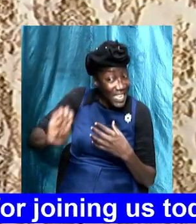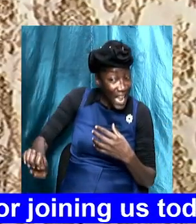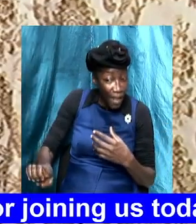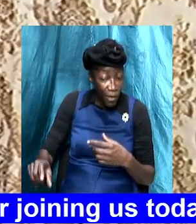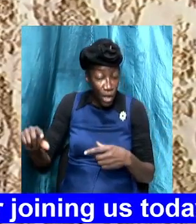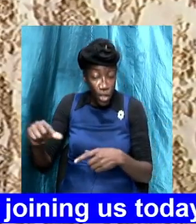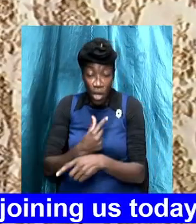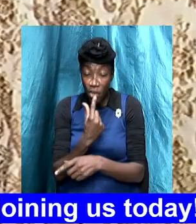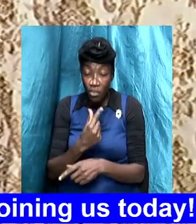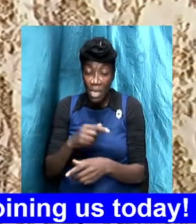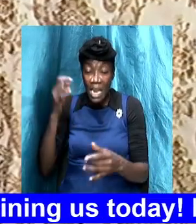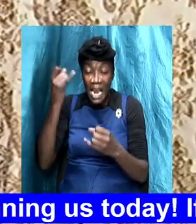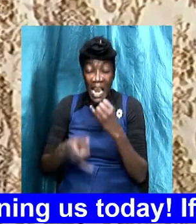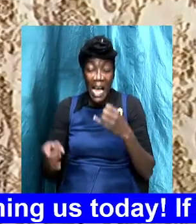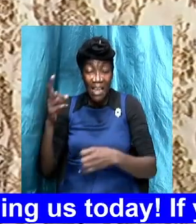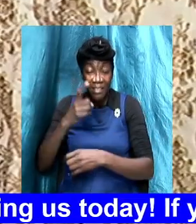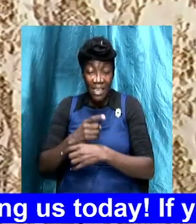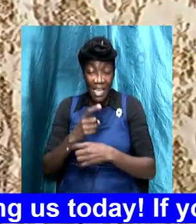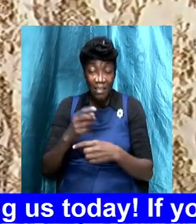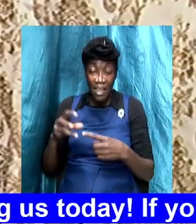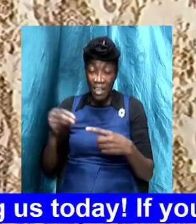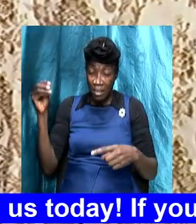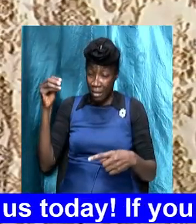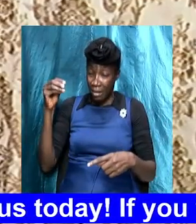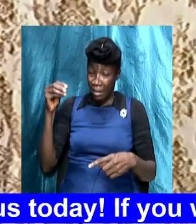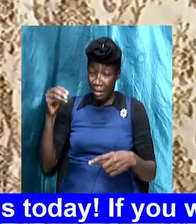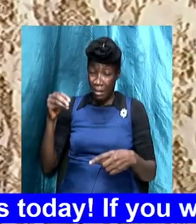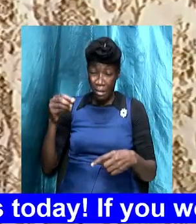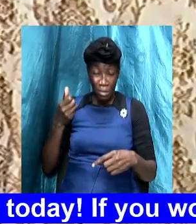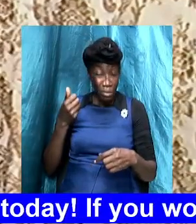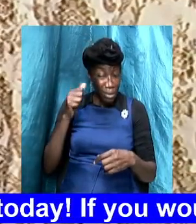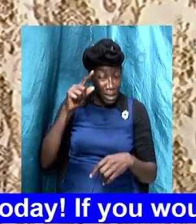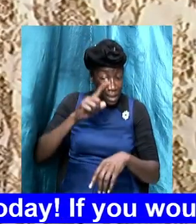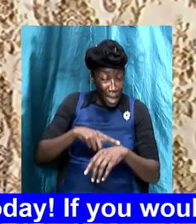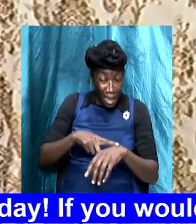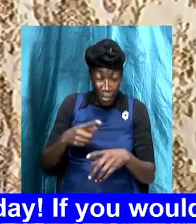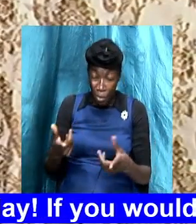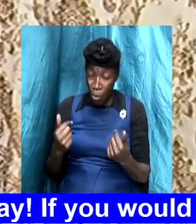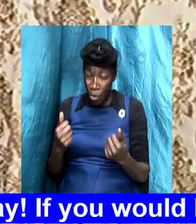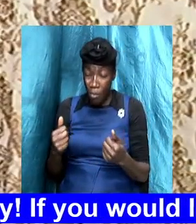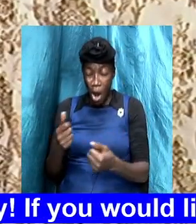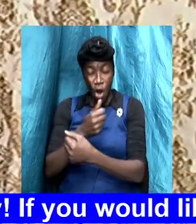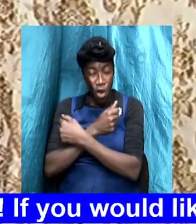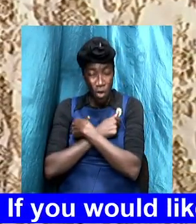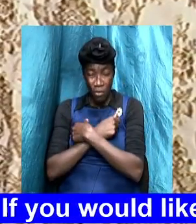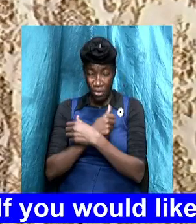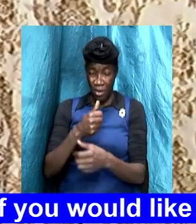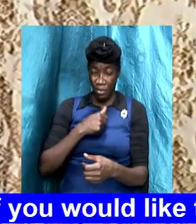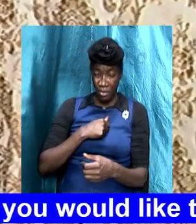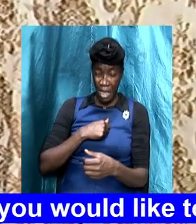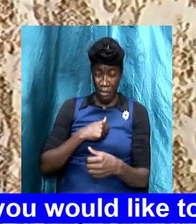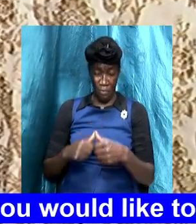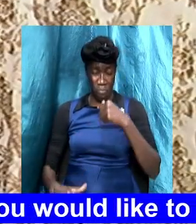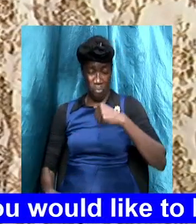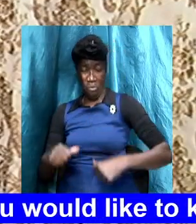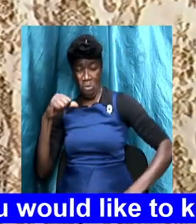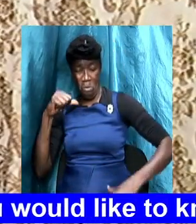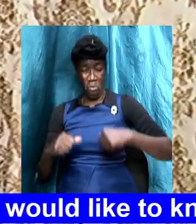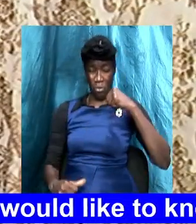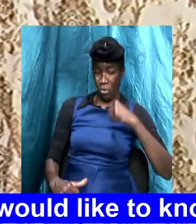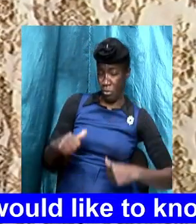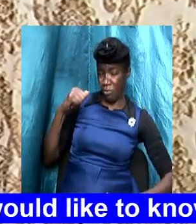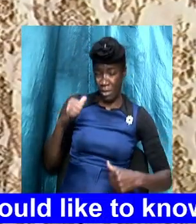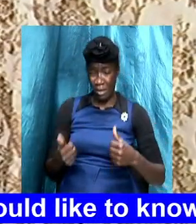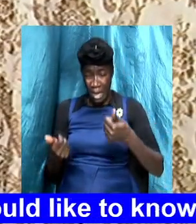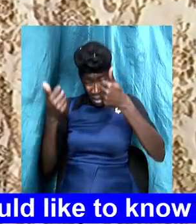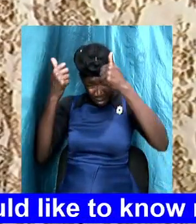days perilous times shall come, for men shall be lovers of their own selves, covetous, boasters, proud, blasphemers,